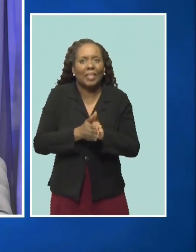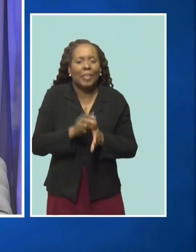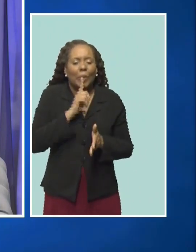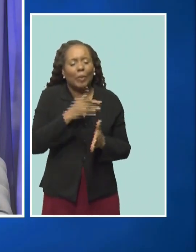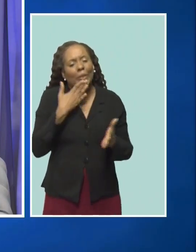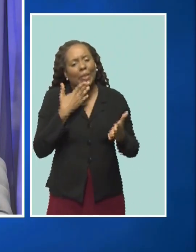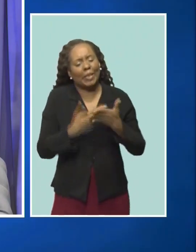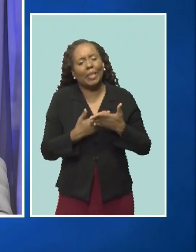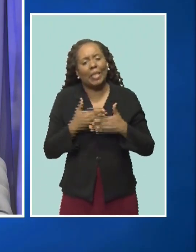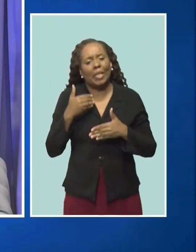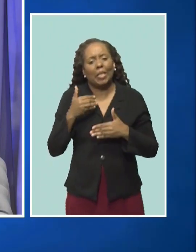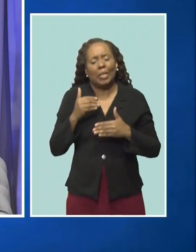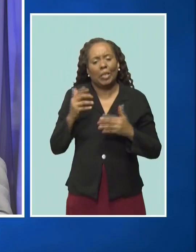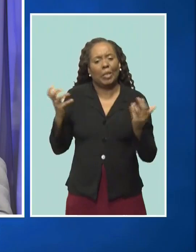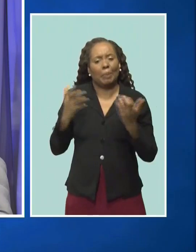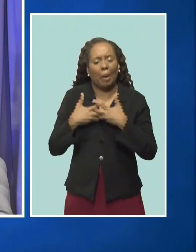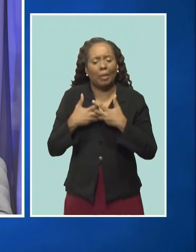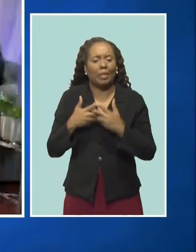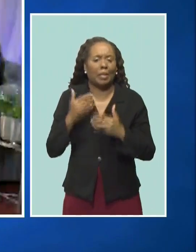building forward in the partnership.